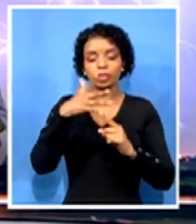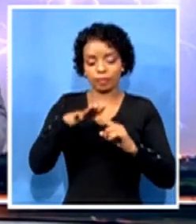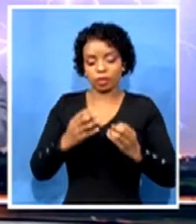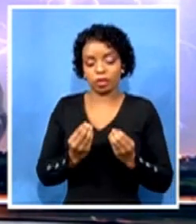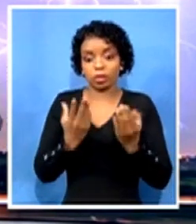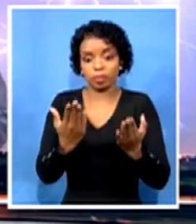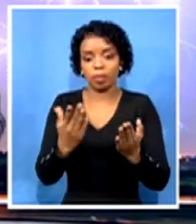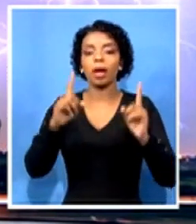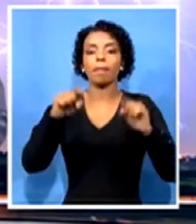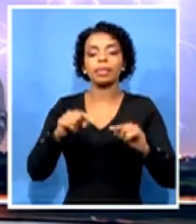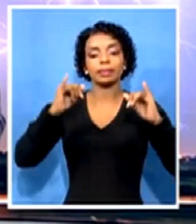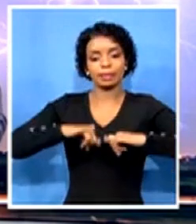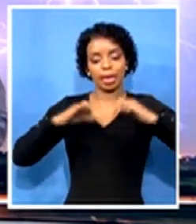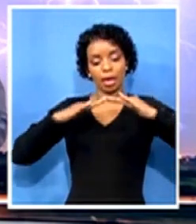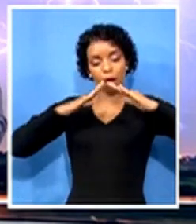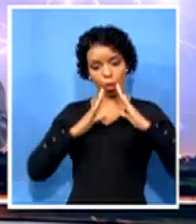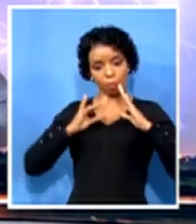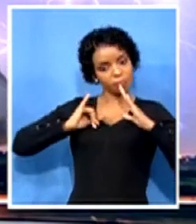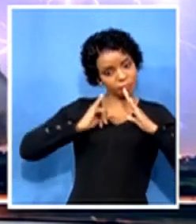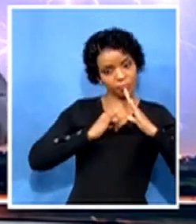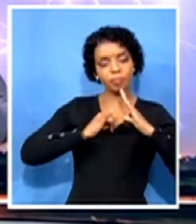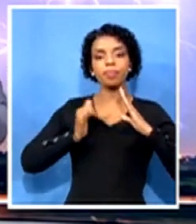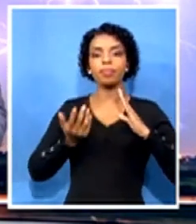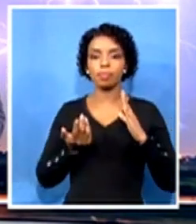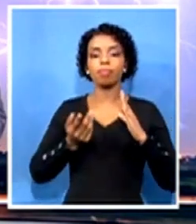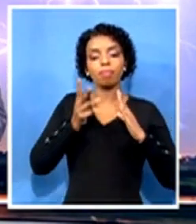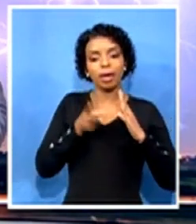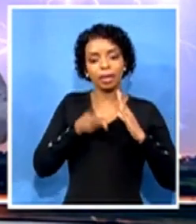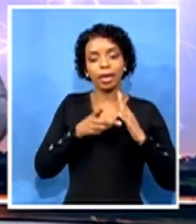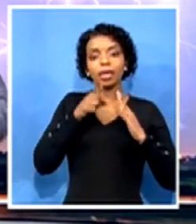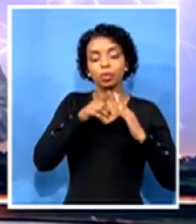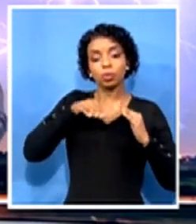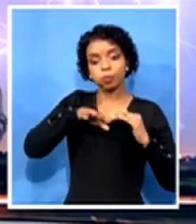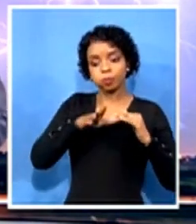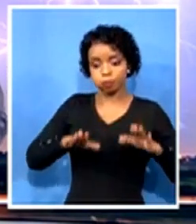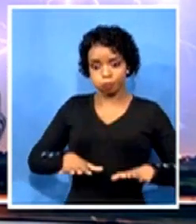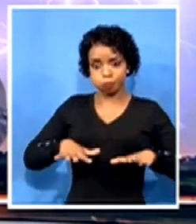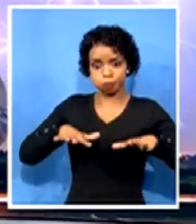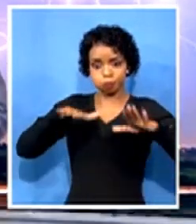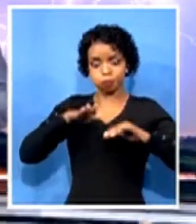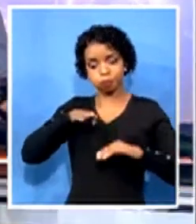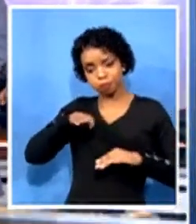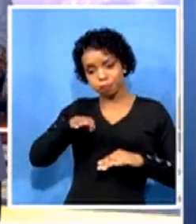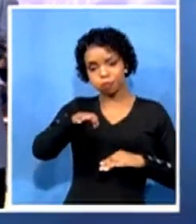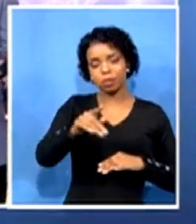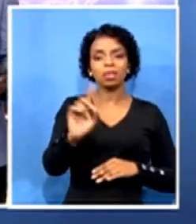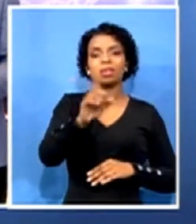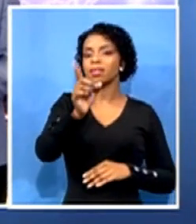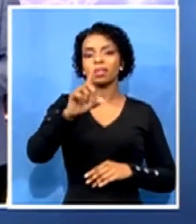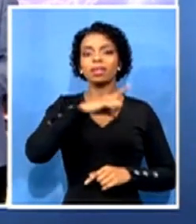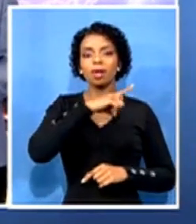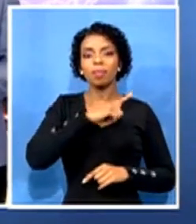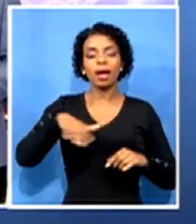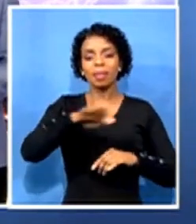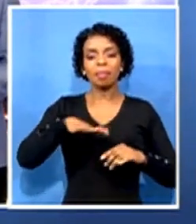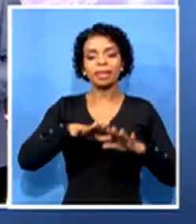to make sure that you do not cross a flooded stream, as the low-lying areas, they can be flooded at any time, and mainly in northwest